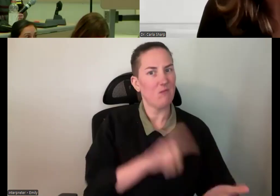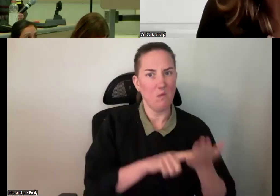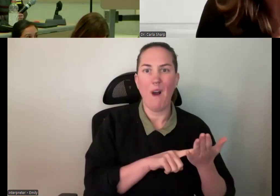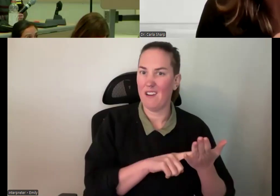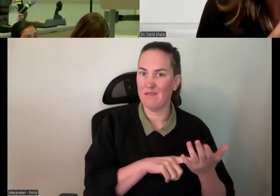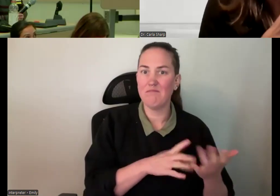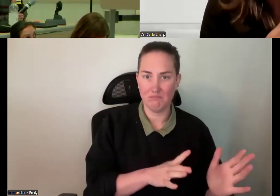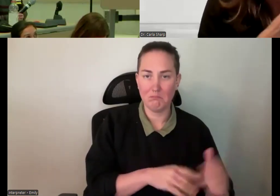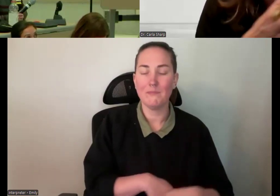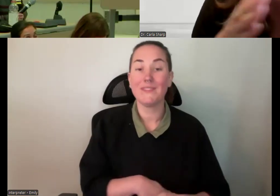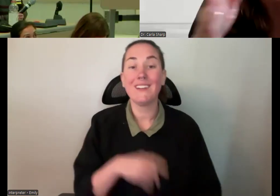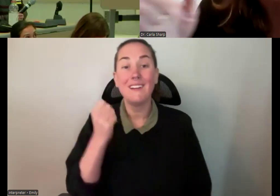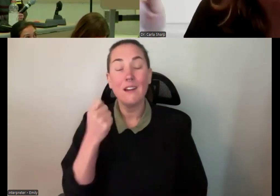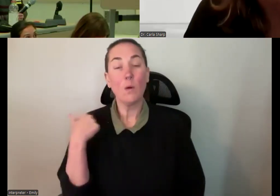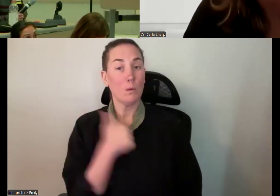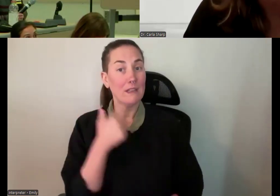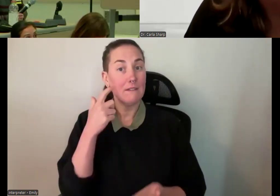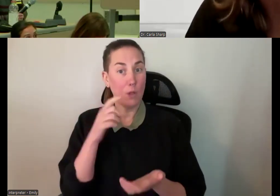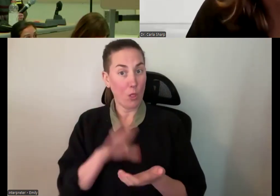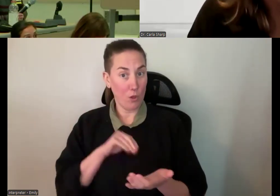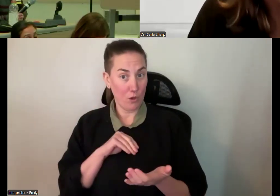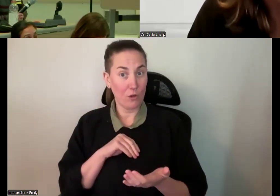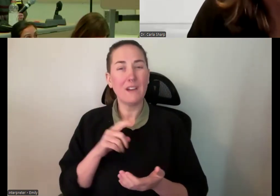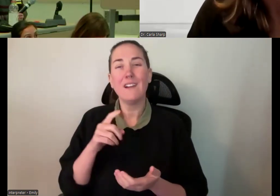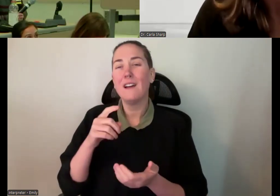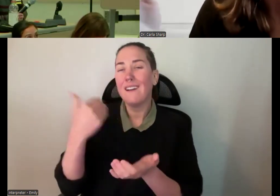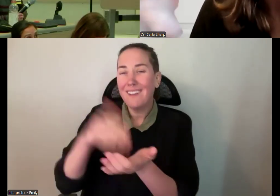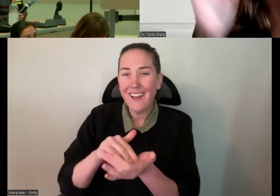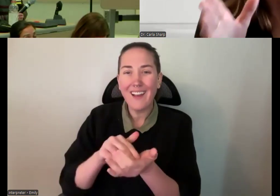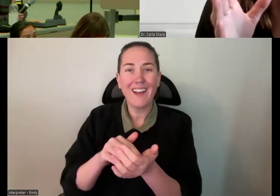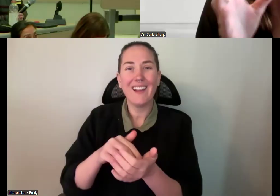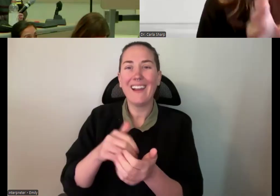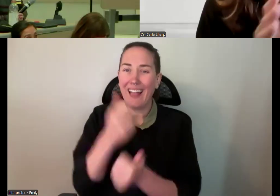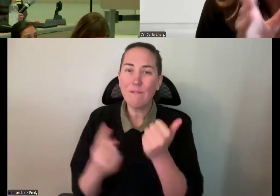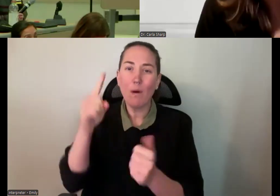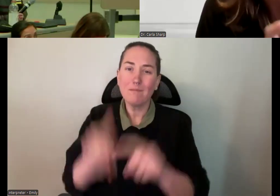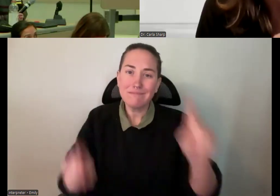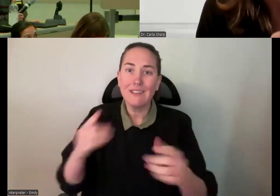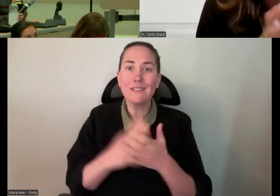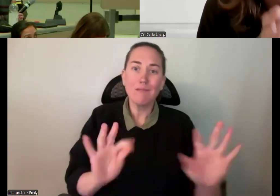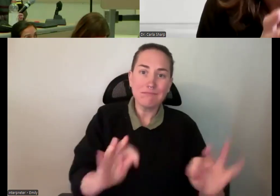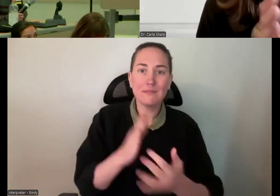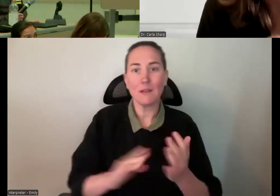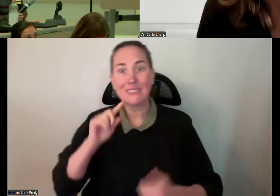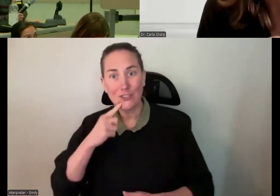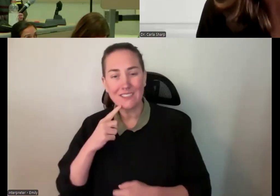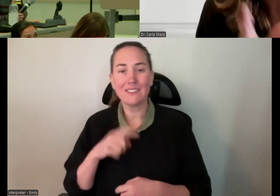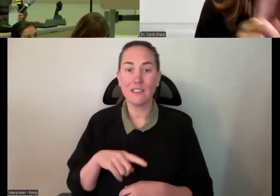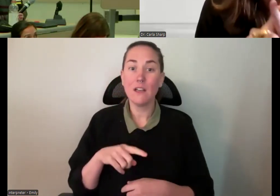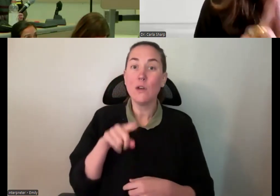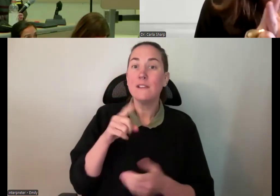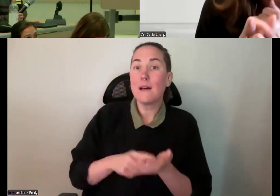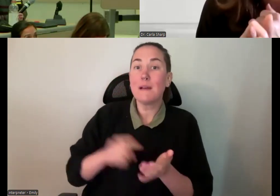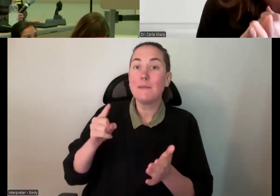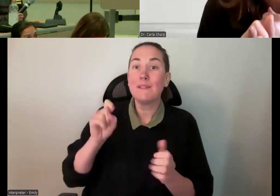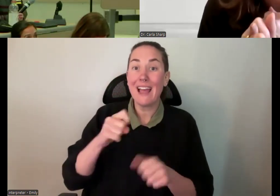we've learned is that because psychopathology lies on a dimension, much smaller dosage of this can work. So